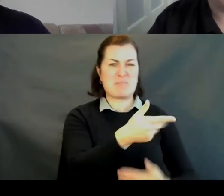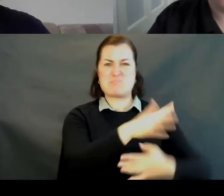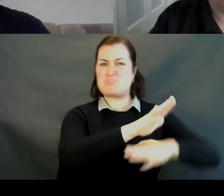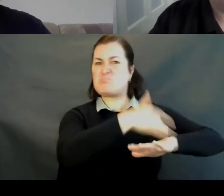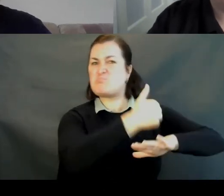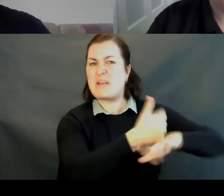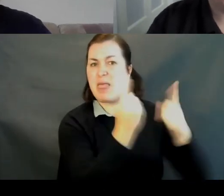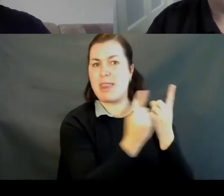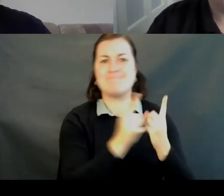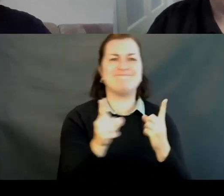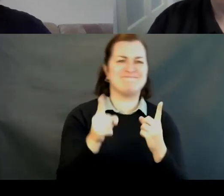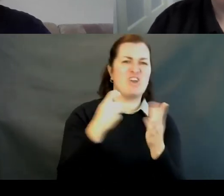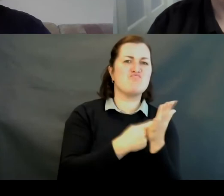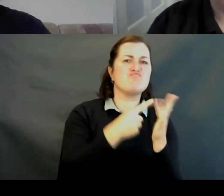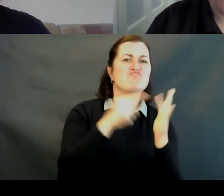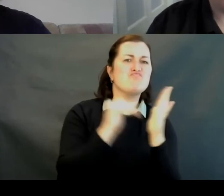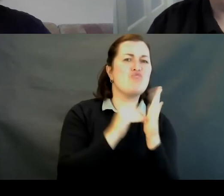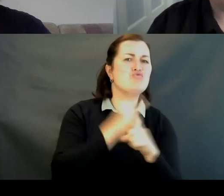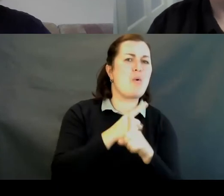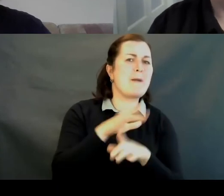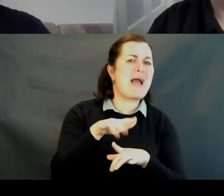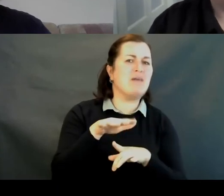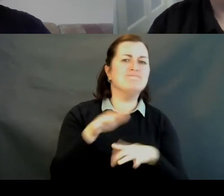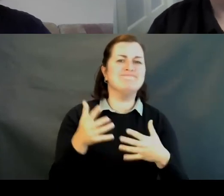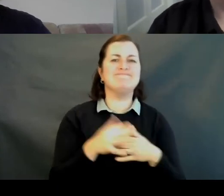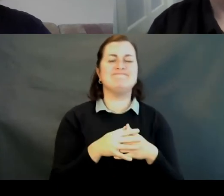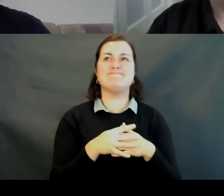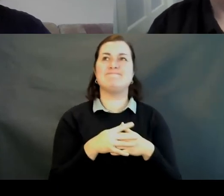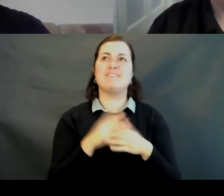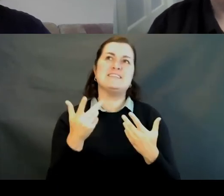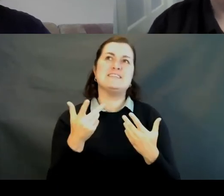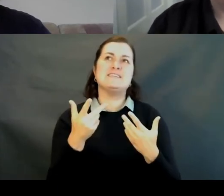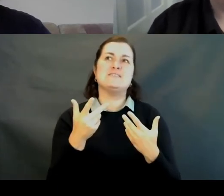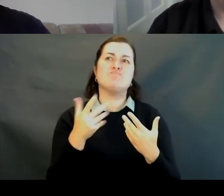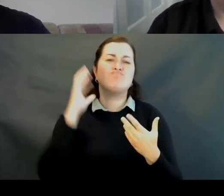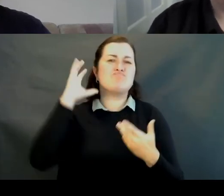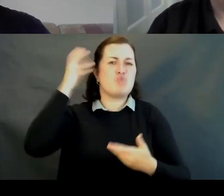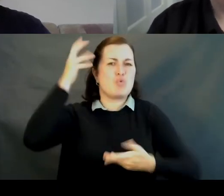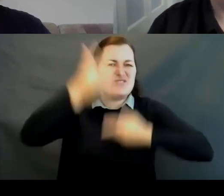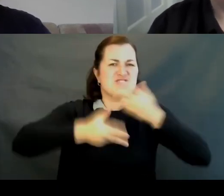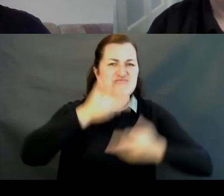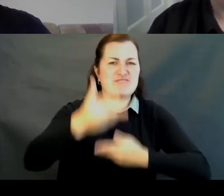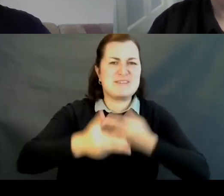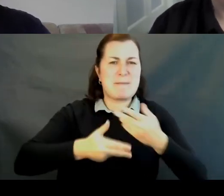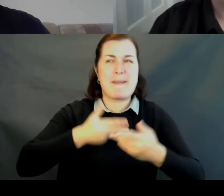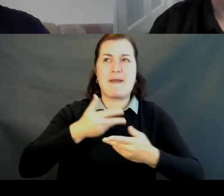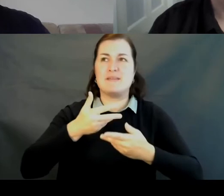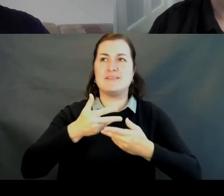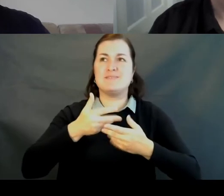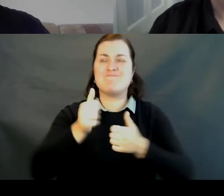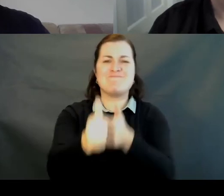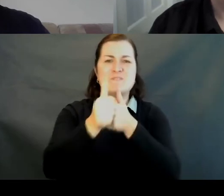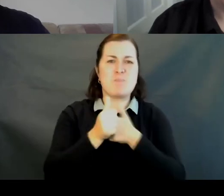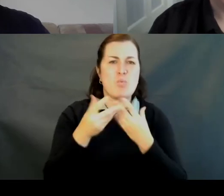like Roz will definitely cover this in a moment, it's the little things that with audio description that we feel that we miss being in the visually